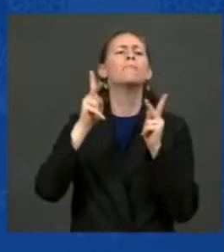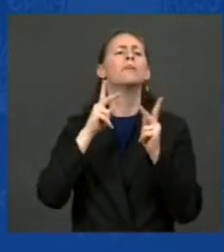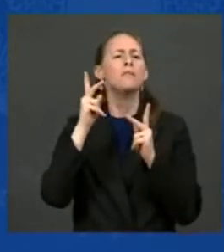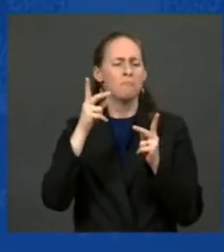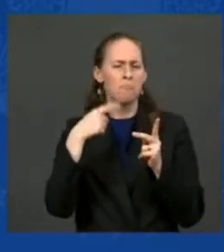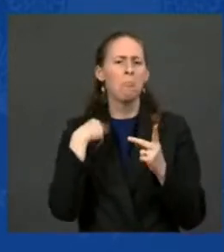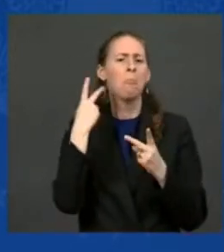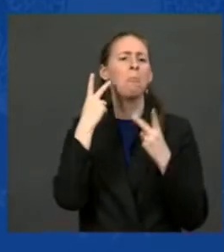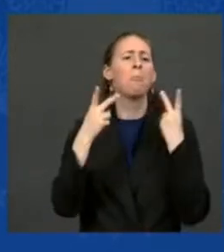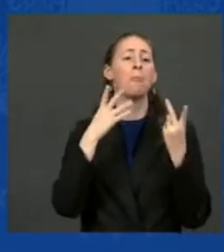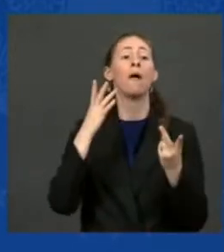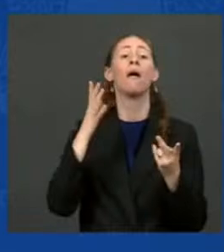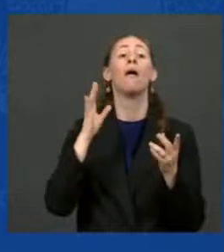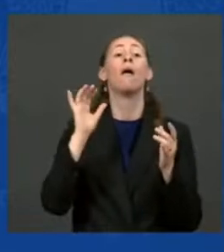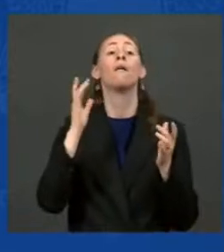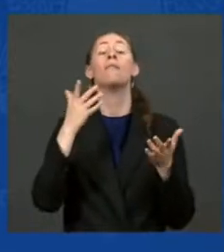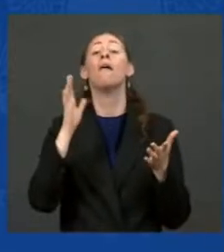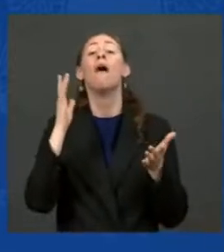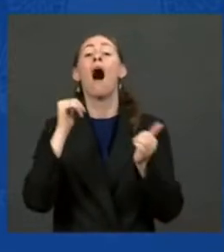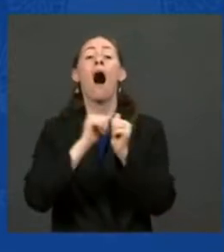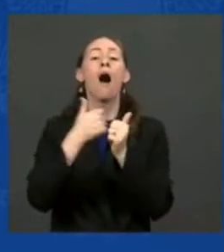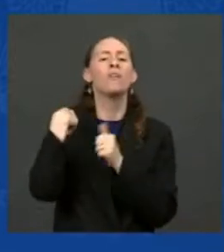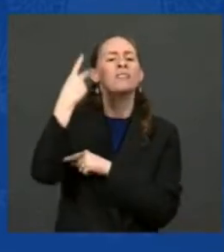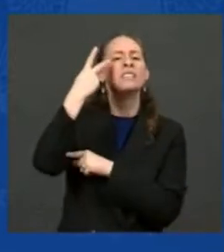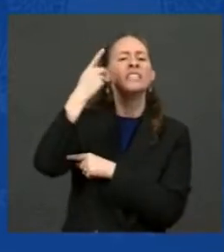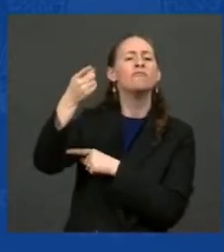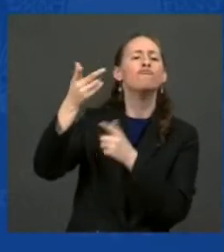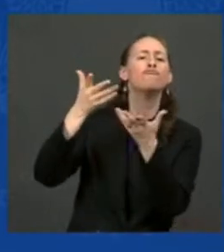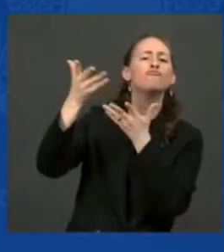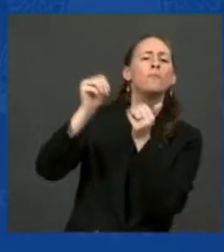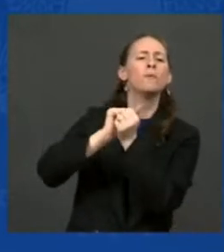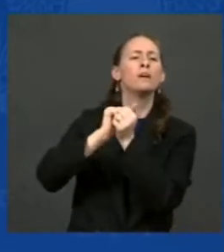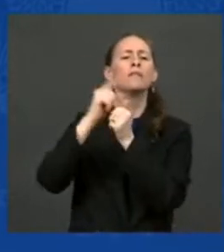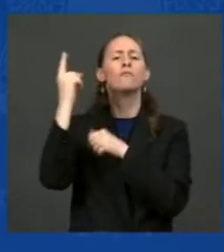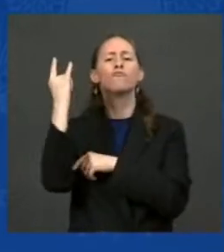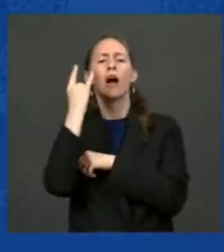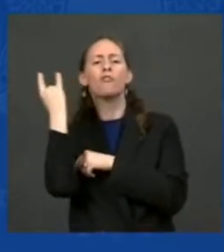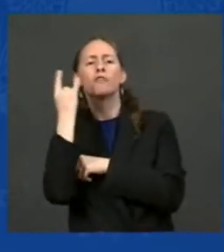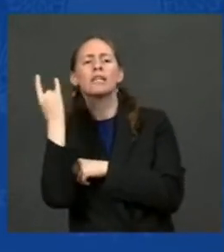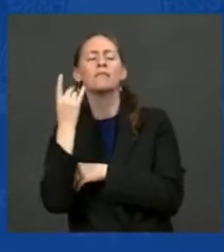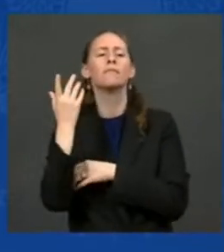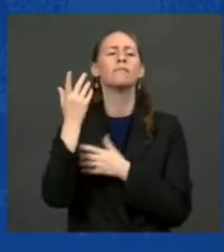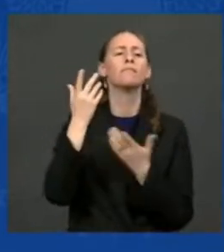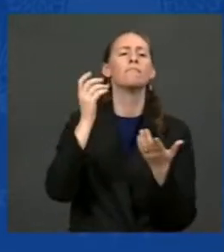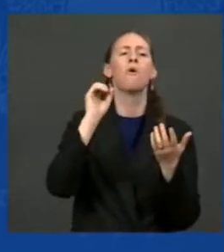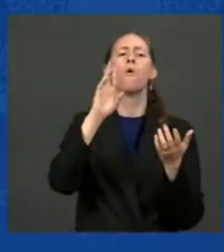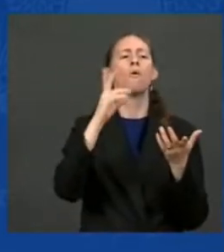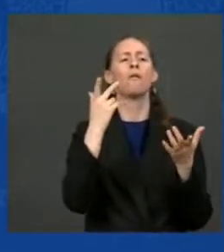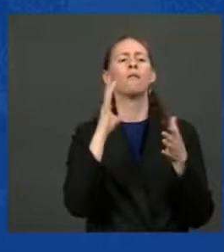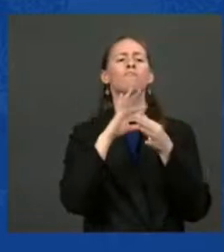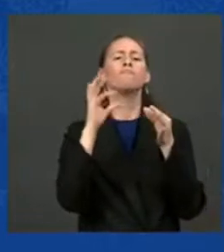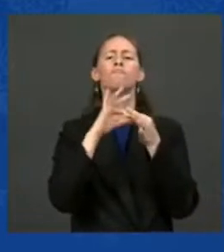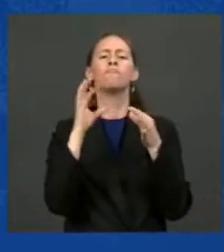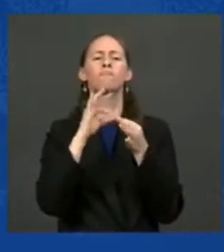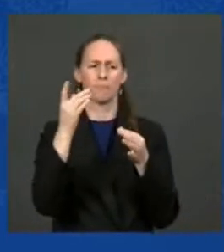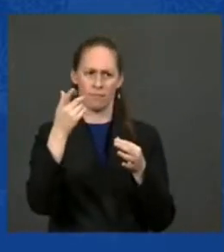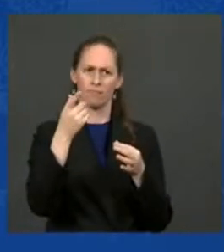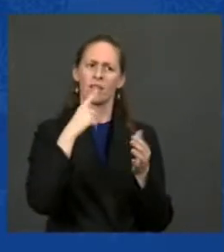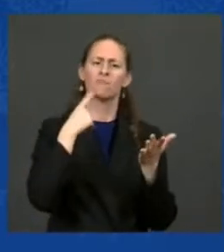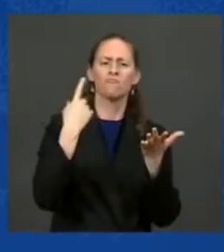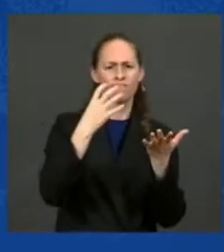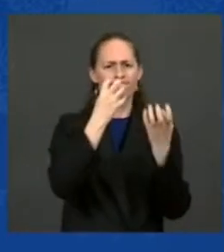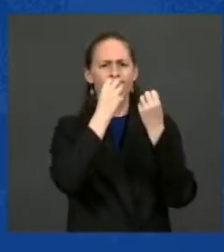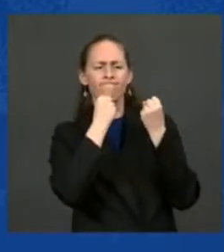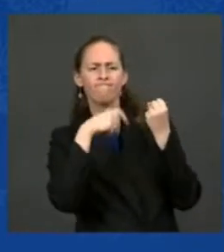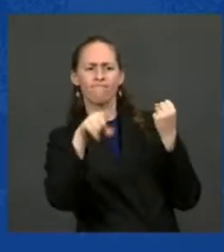waiter. People who tell me they care about how, in fact, people are entitled to be treated with dignity